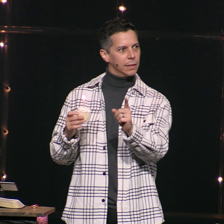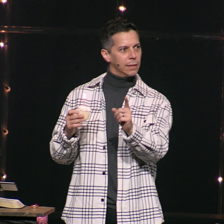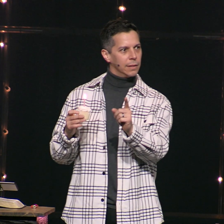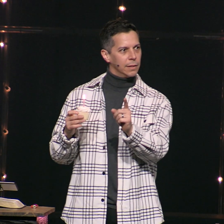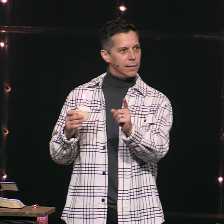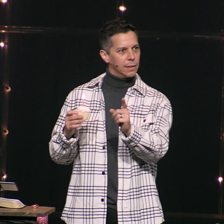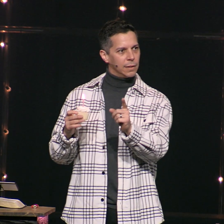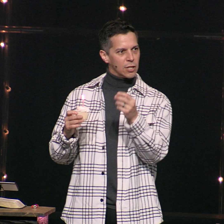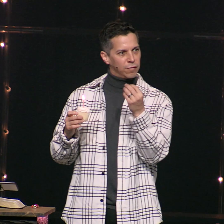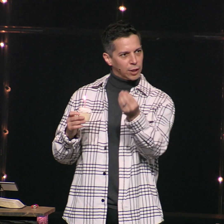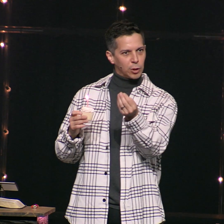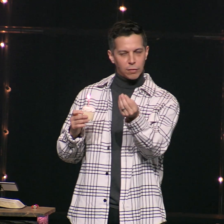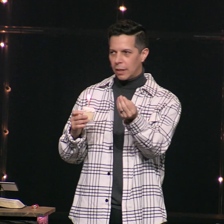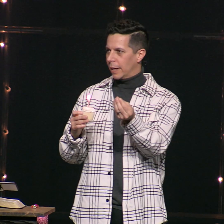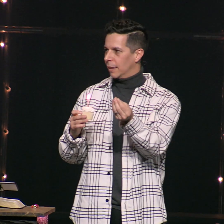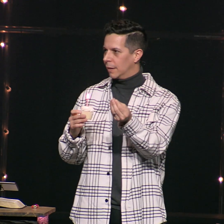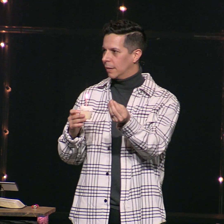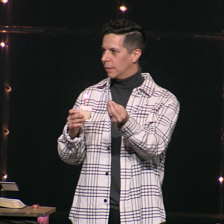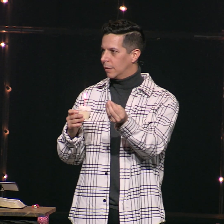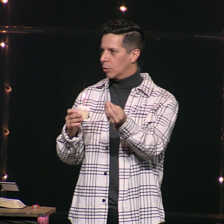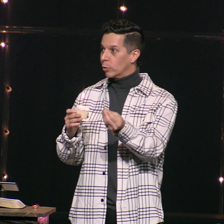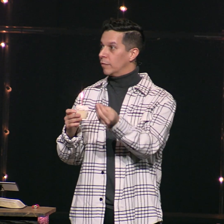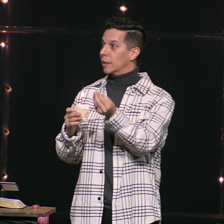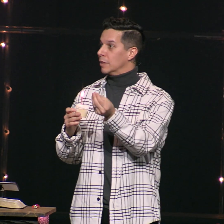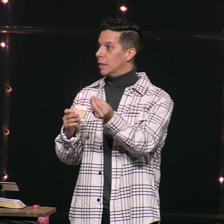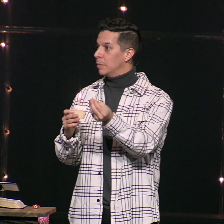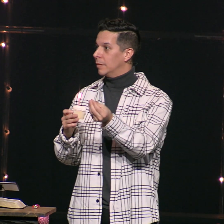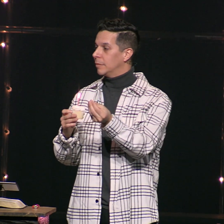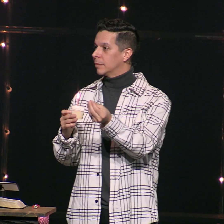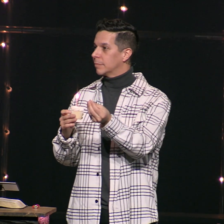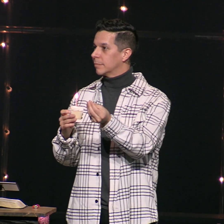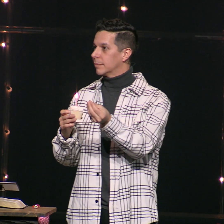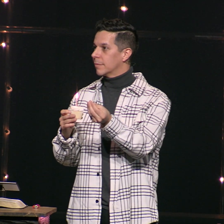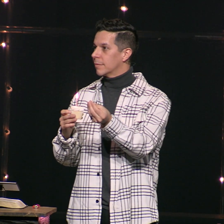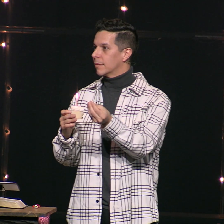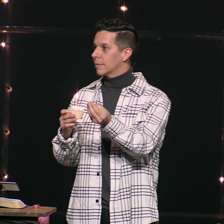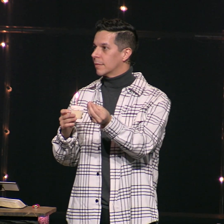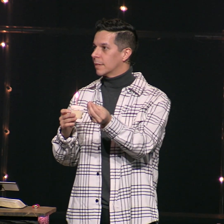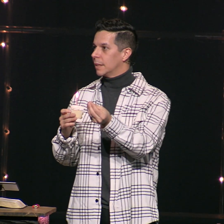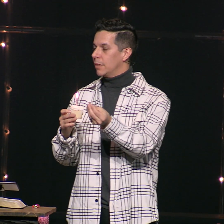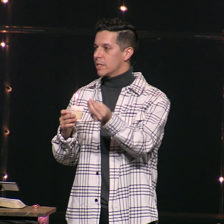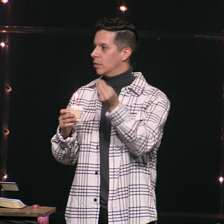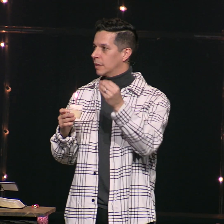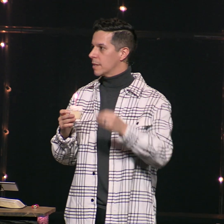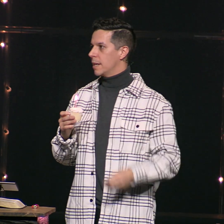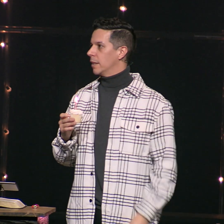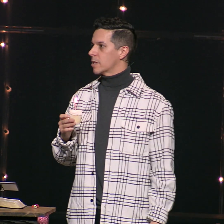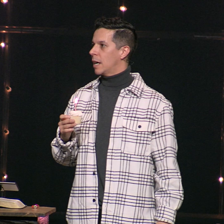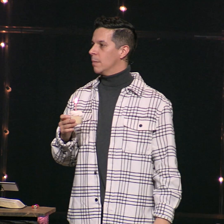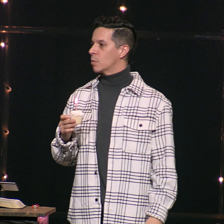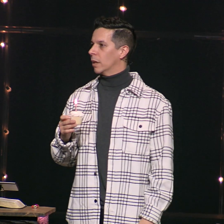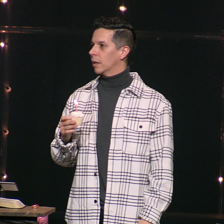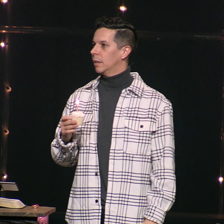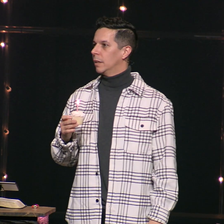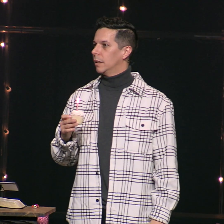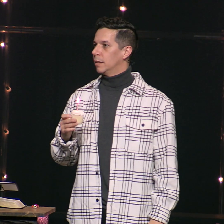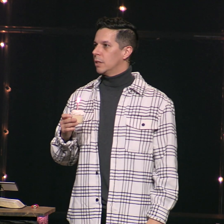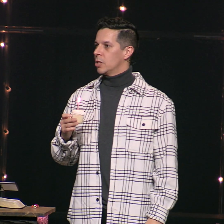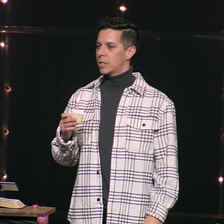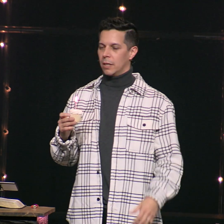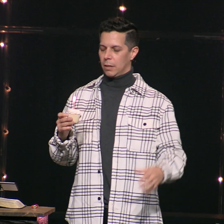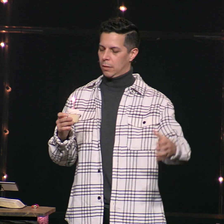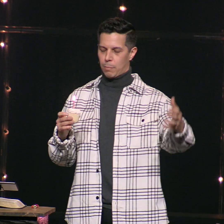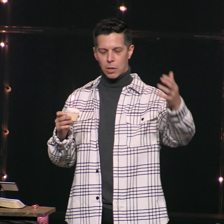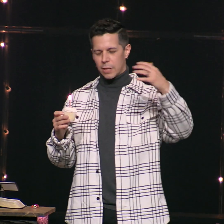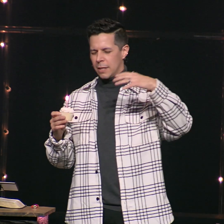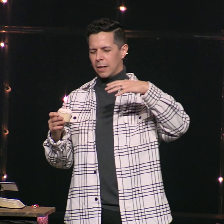me. And this flicker of light reflickers up. Even still to this day, there's times where